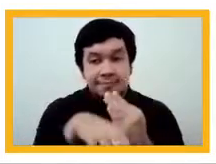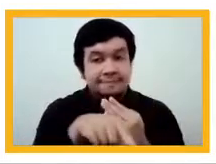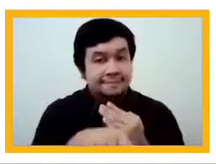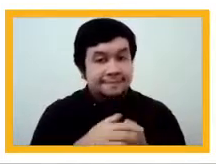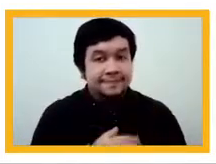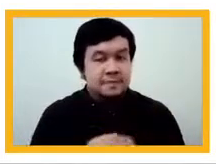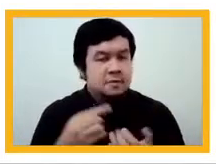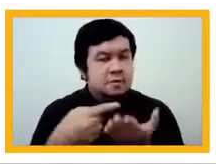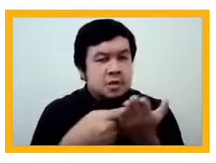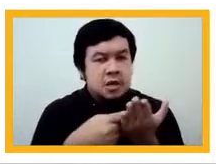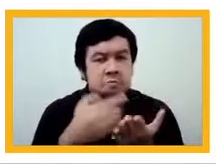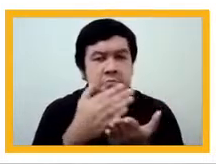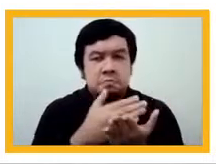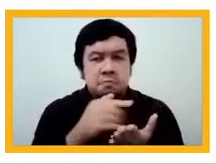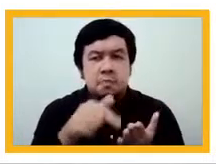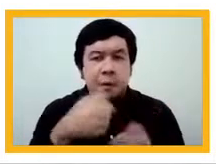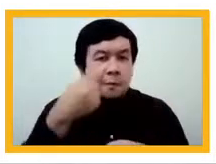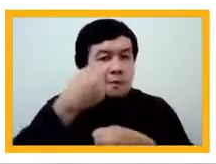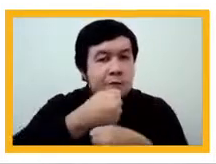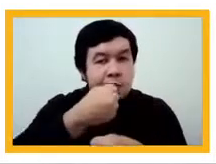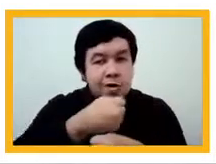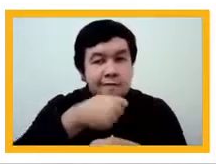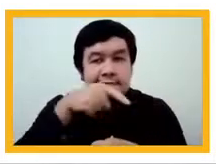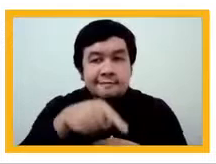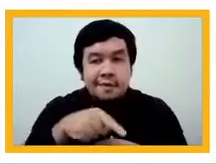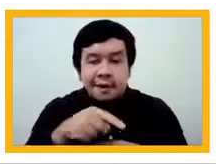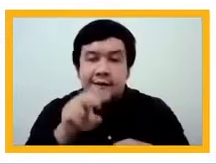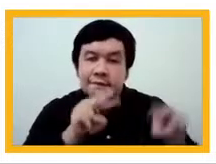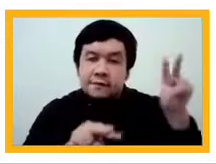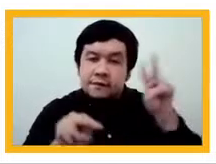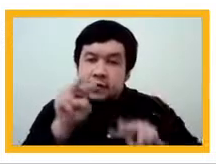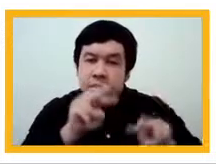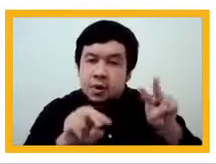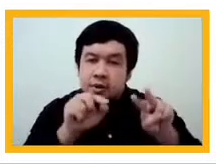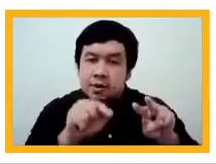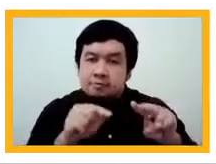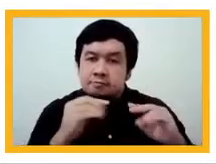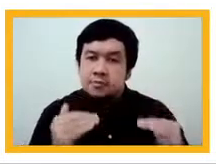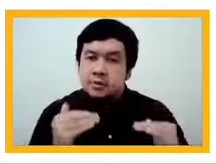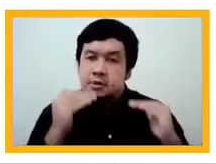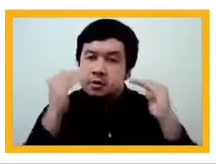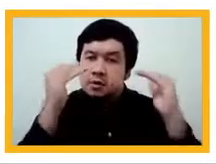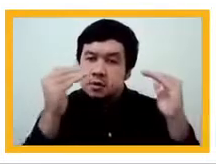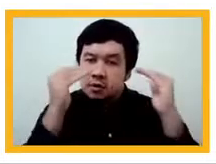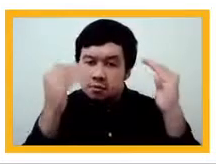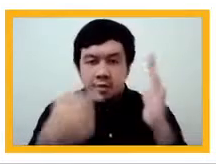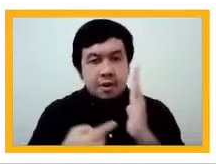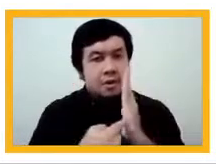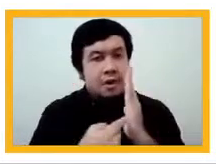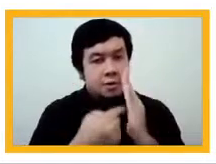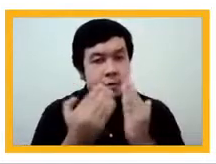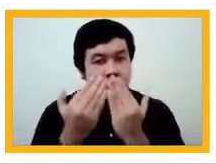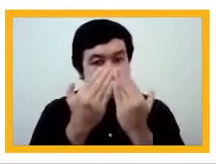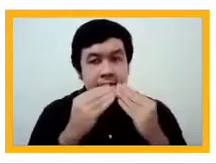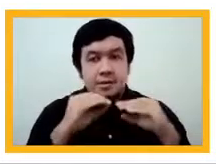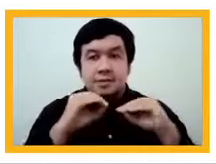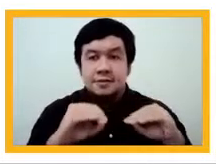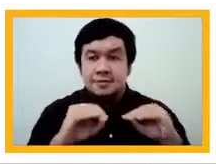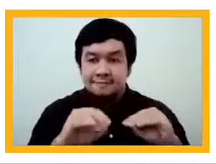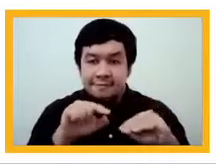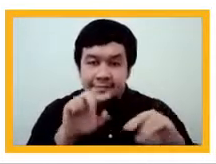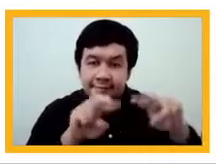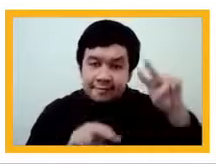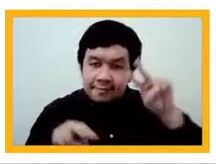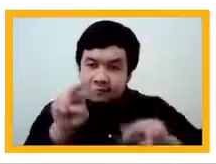evaluating higher technology in higher education. After Ha Wei, we will hear from Yunmook Na. He's